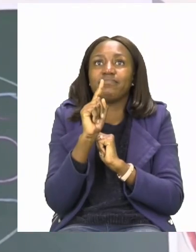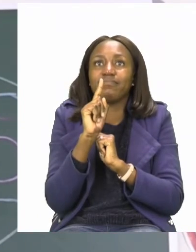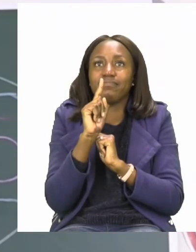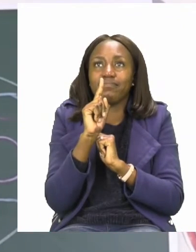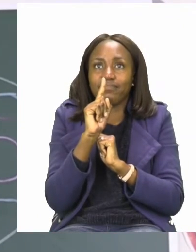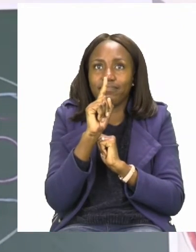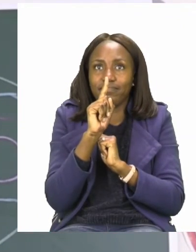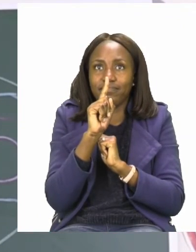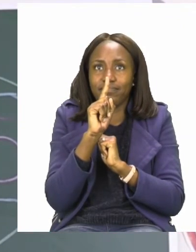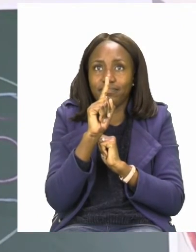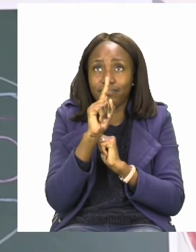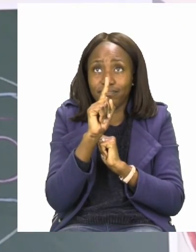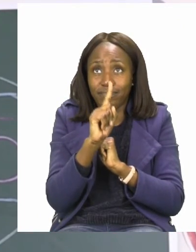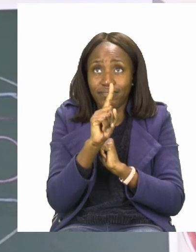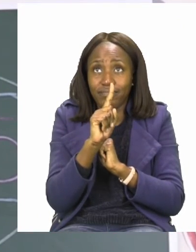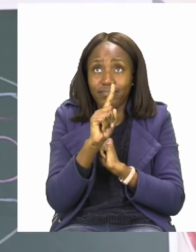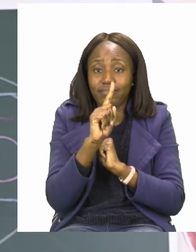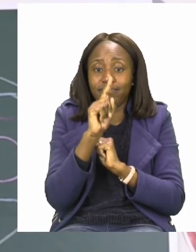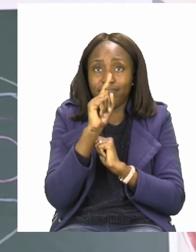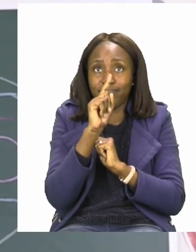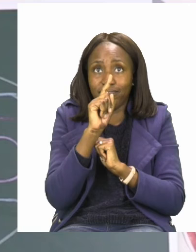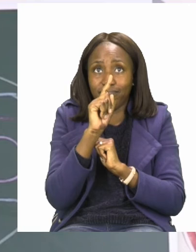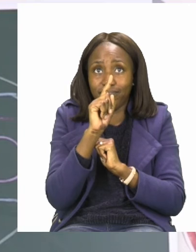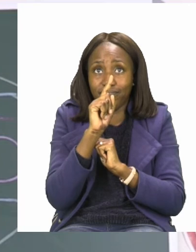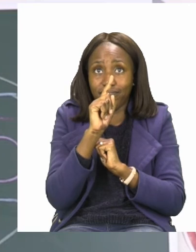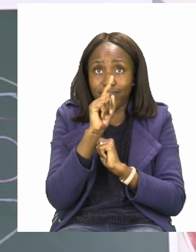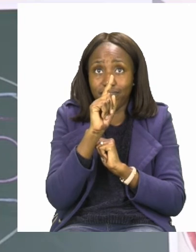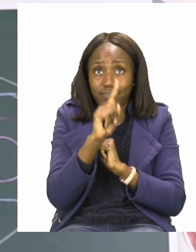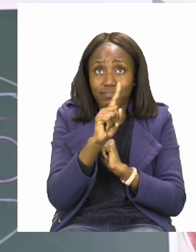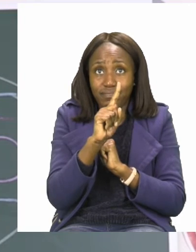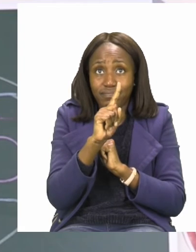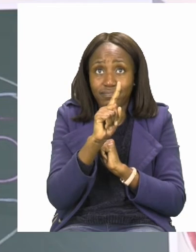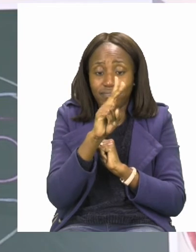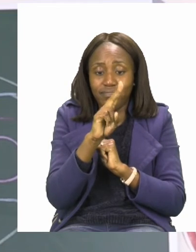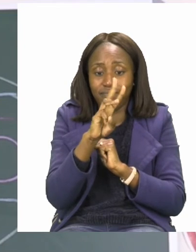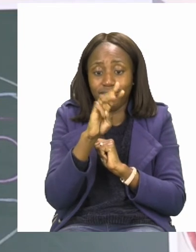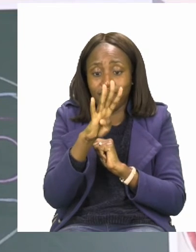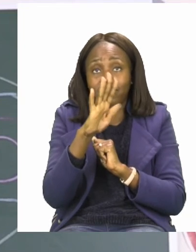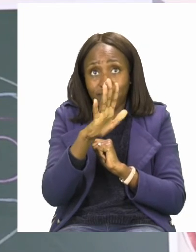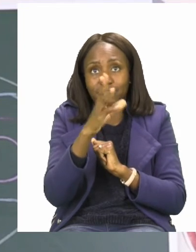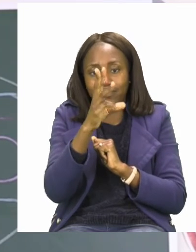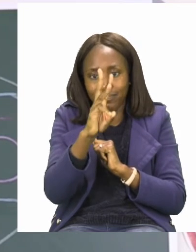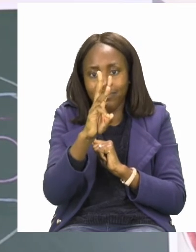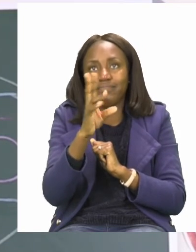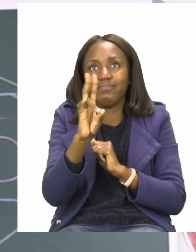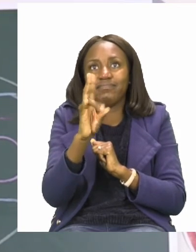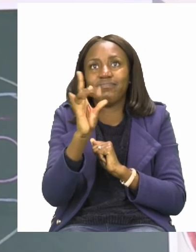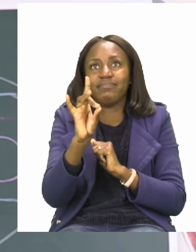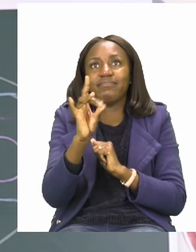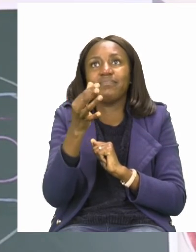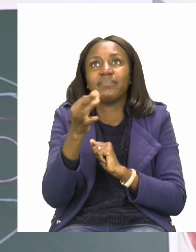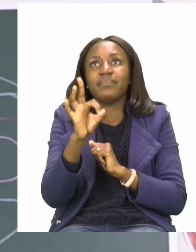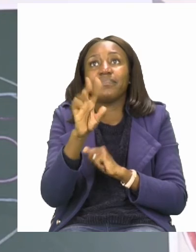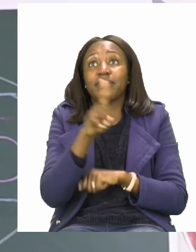5 things and I can count on to add the other 5. 5, 6, 7,